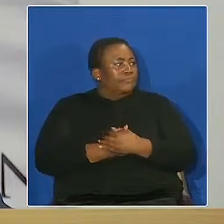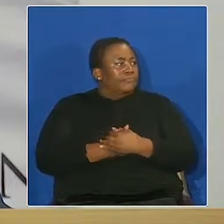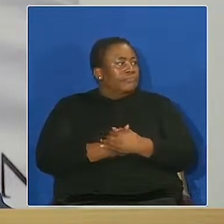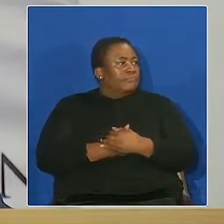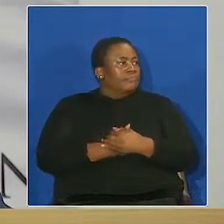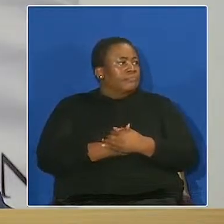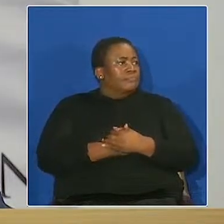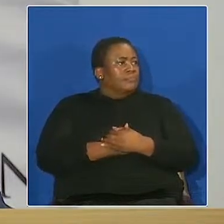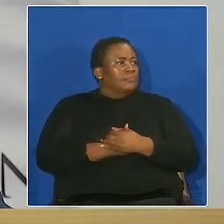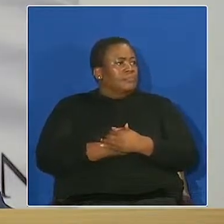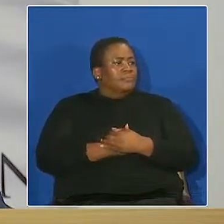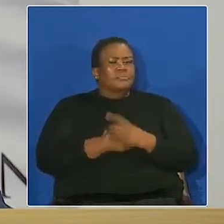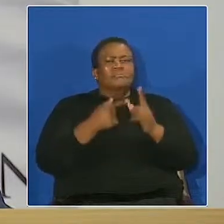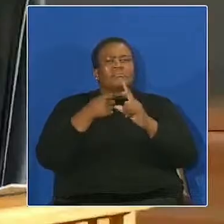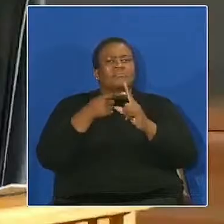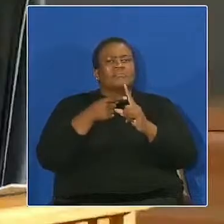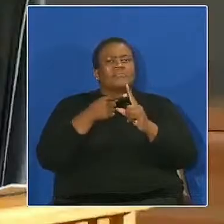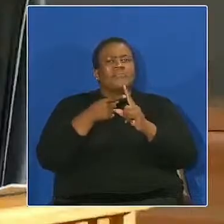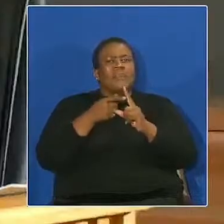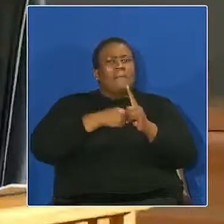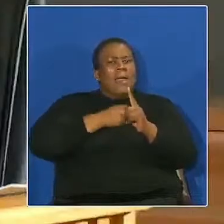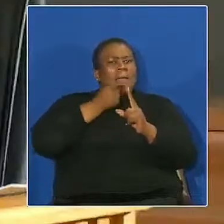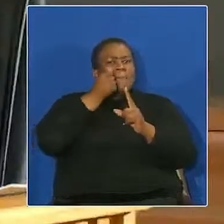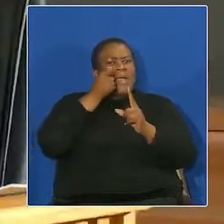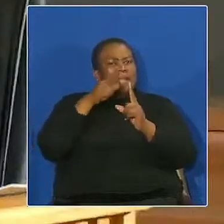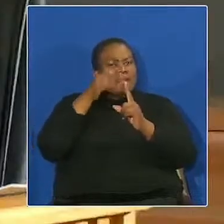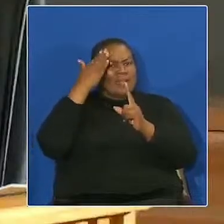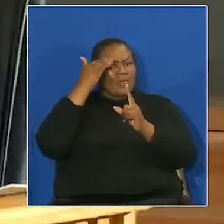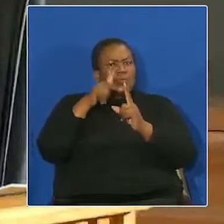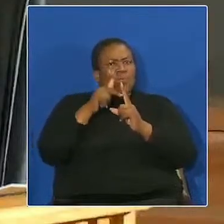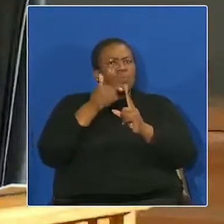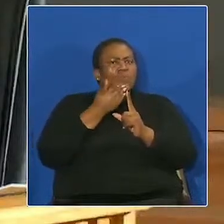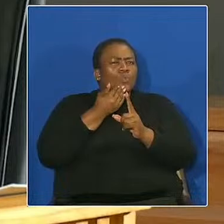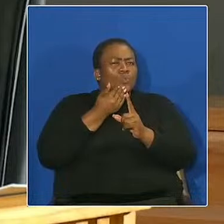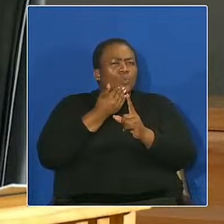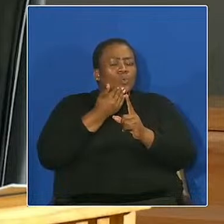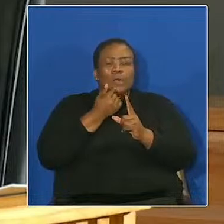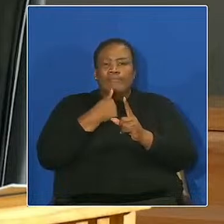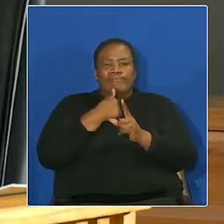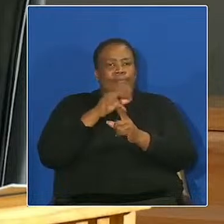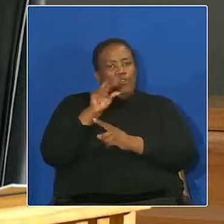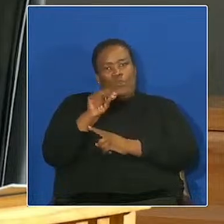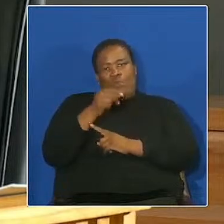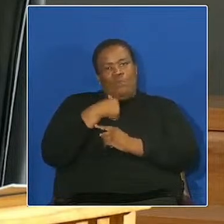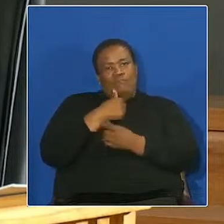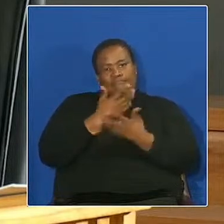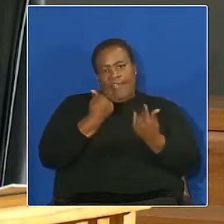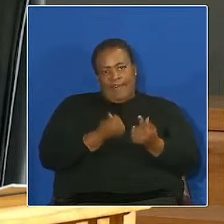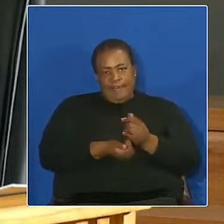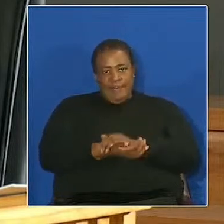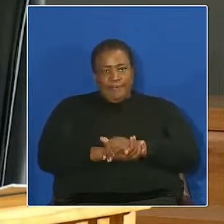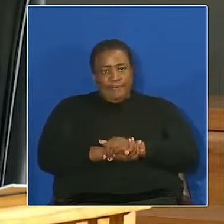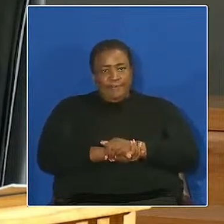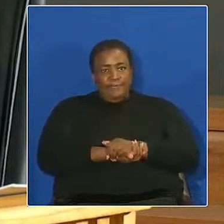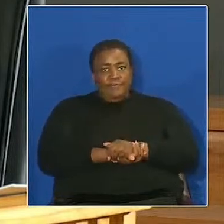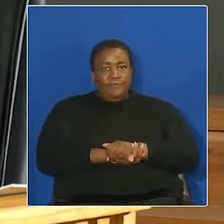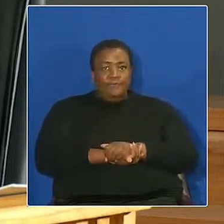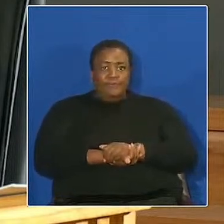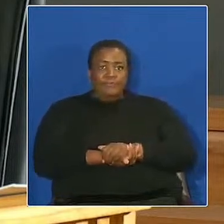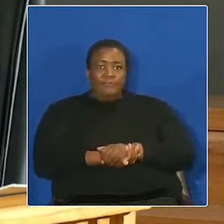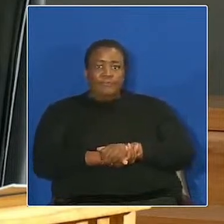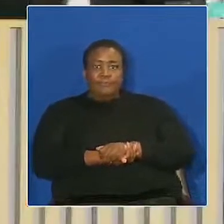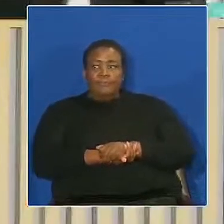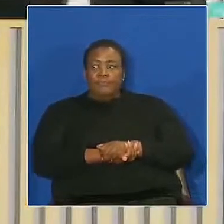And who's your man? Do you know anything more about that? No, Commissioners, we do not.